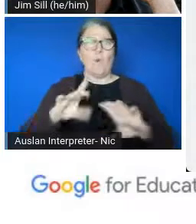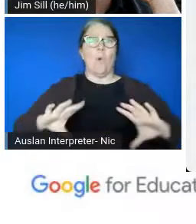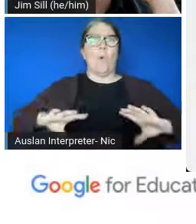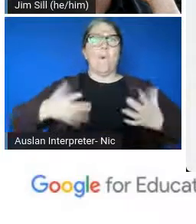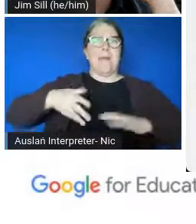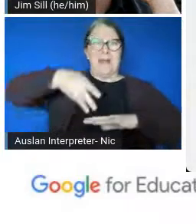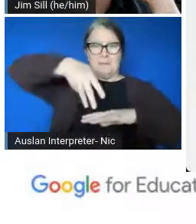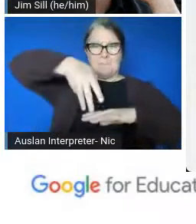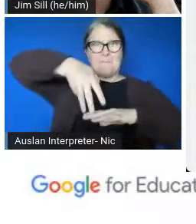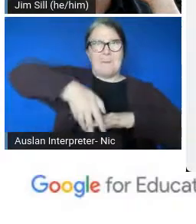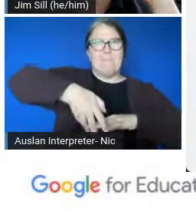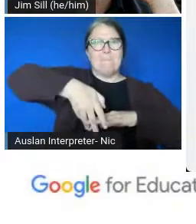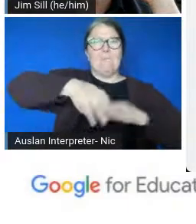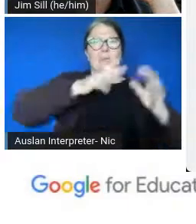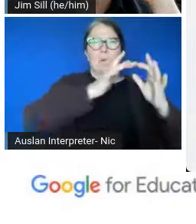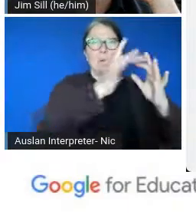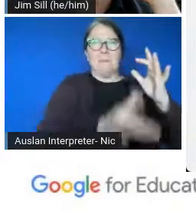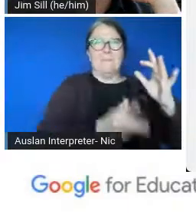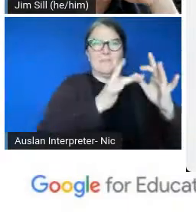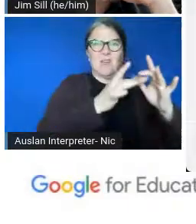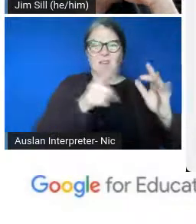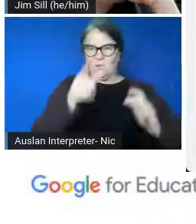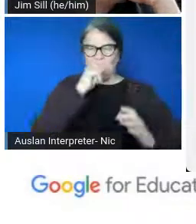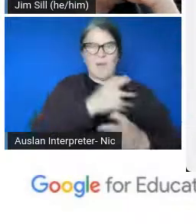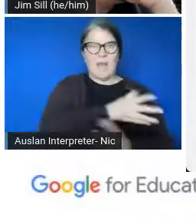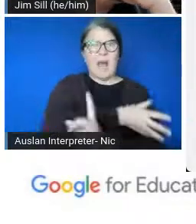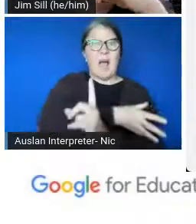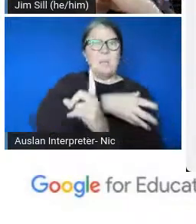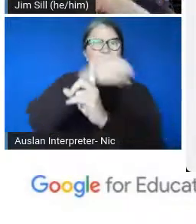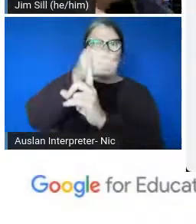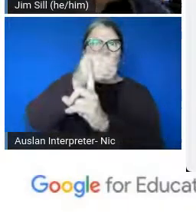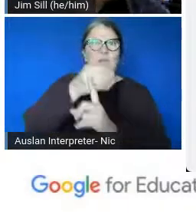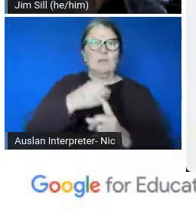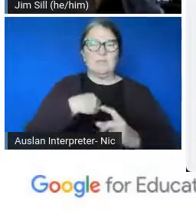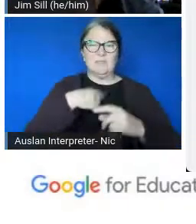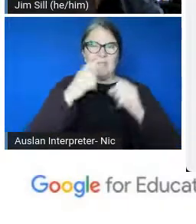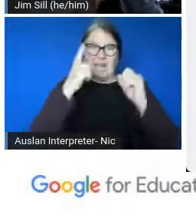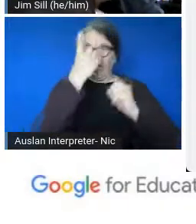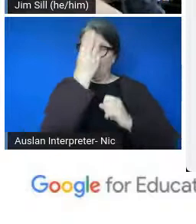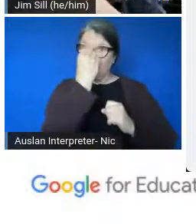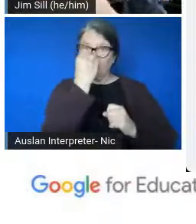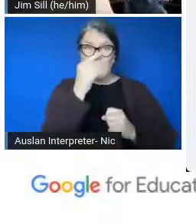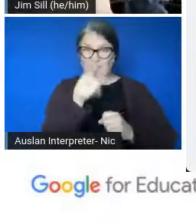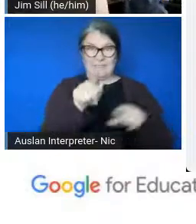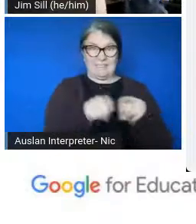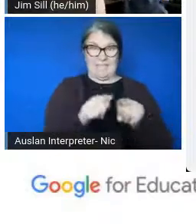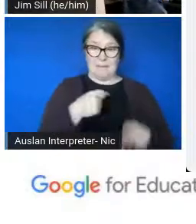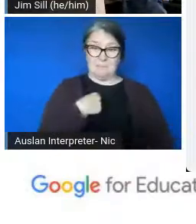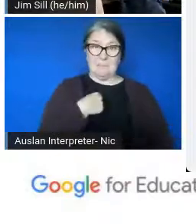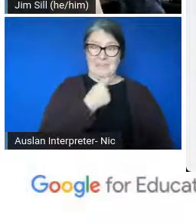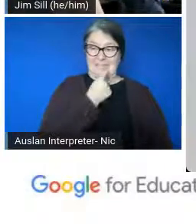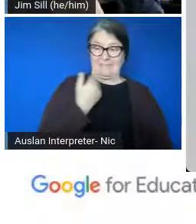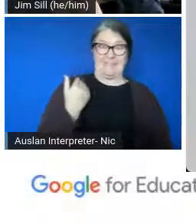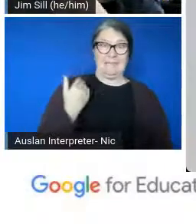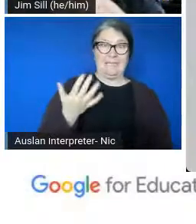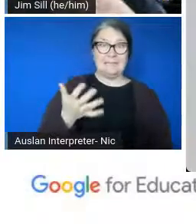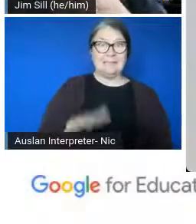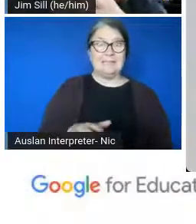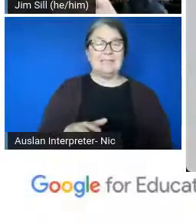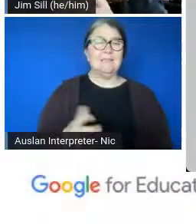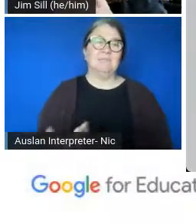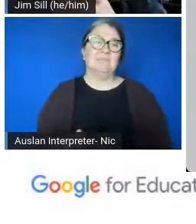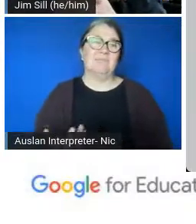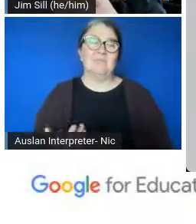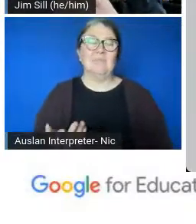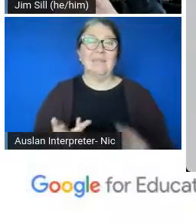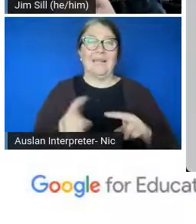website. You can upload an image from your computer, so similar to how I did it just before. If you've got another picture from